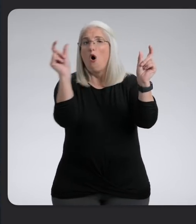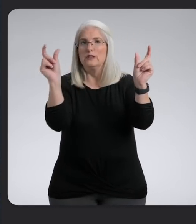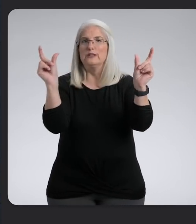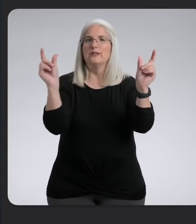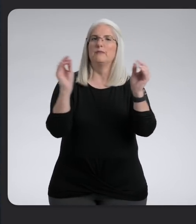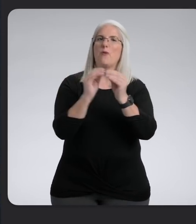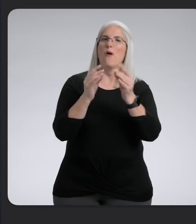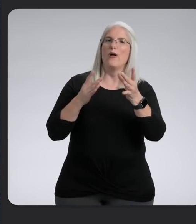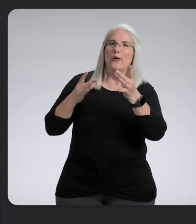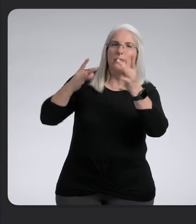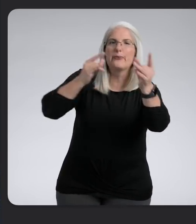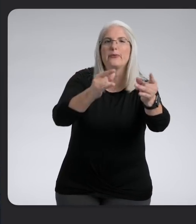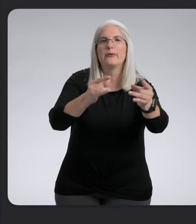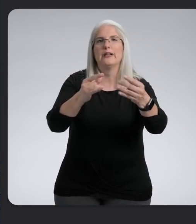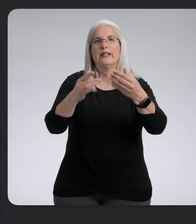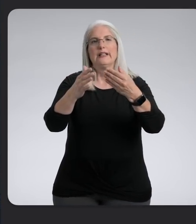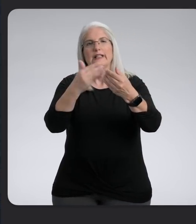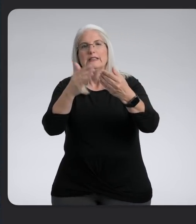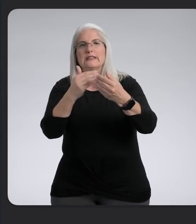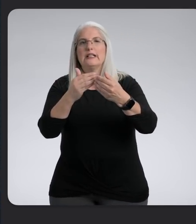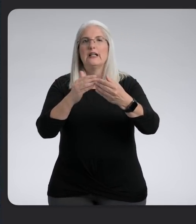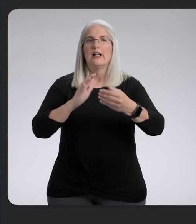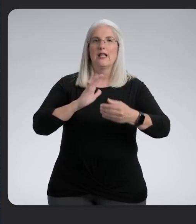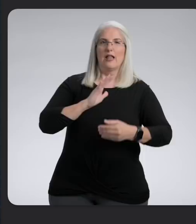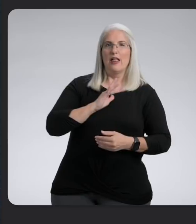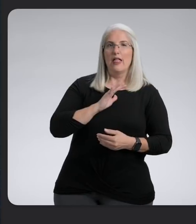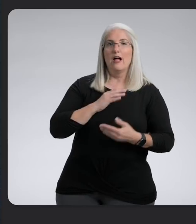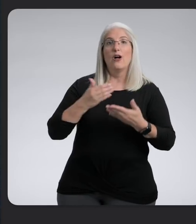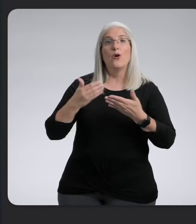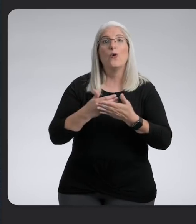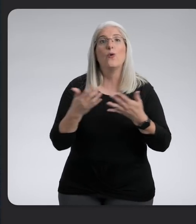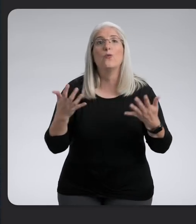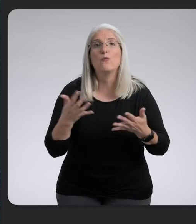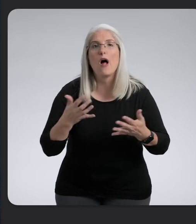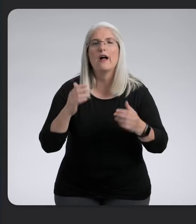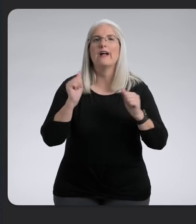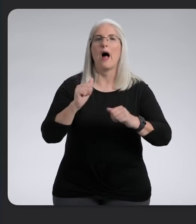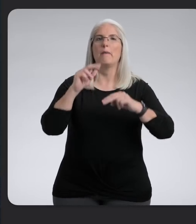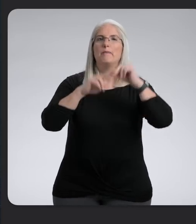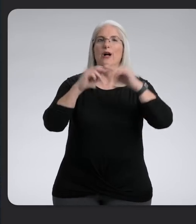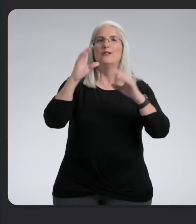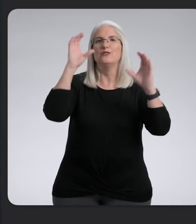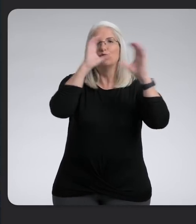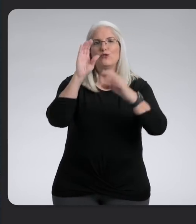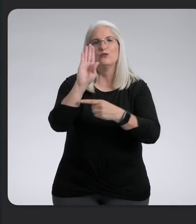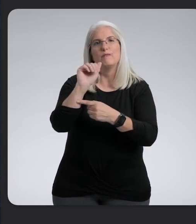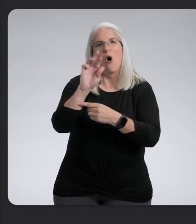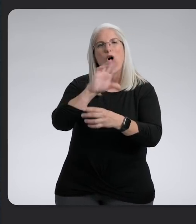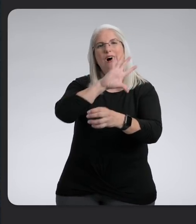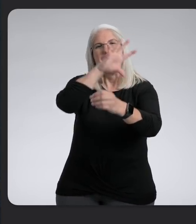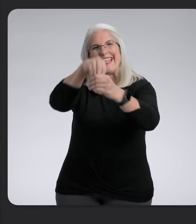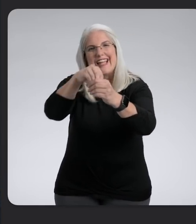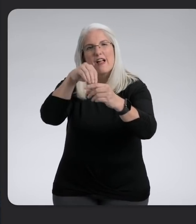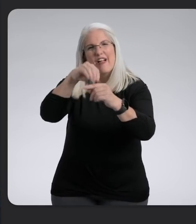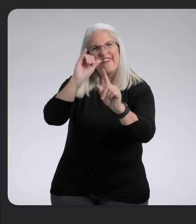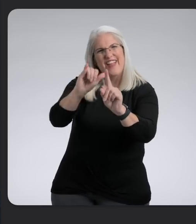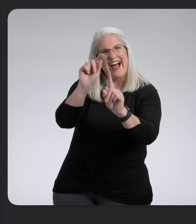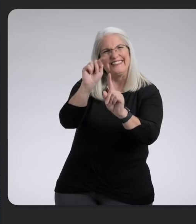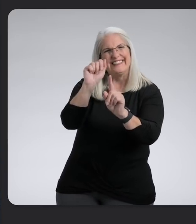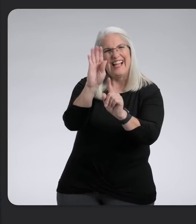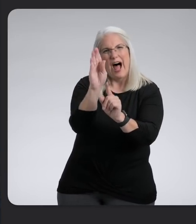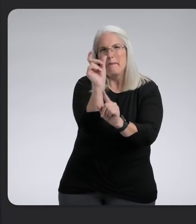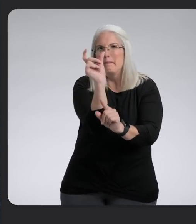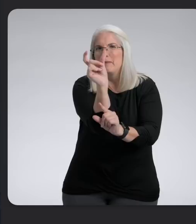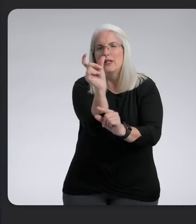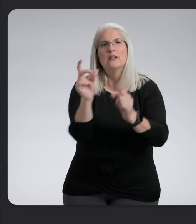really cool things that we did this year is we built the search field right into the active tab. Safari is more space efficient than ever, and I can